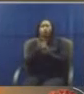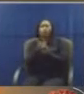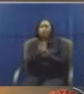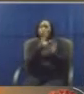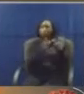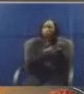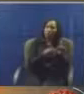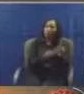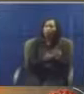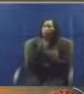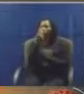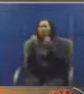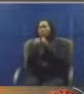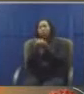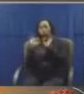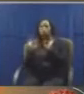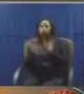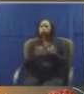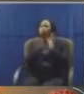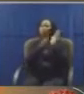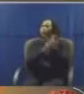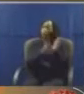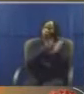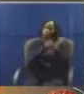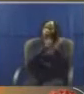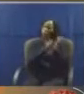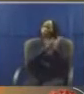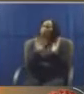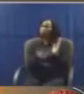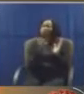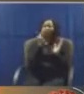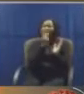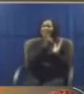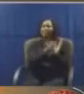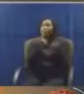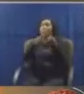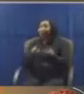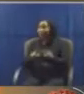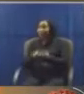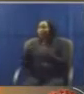one thing to have a policy nicely written. It's another for people to feel that the